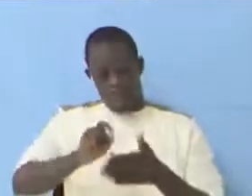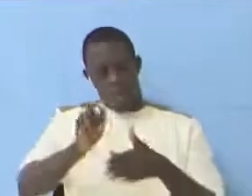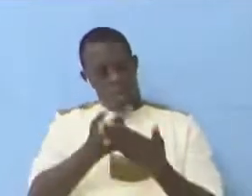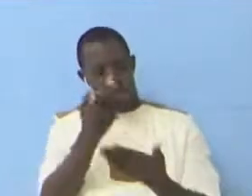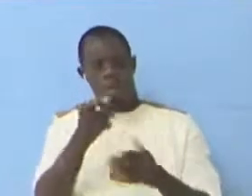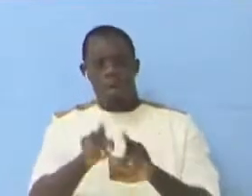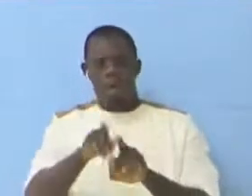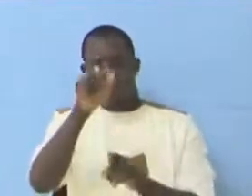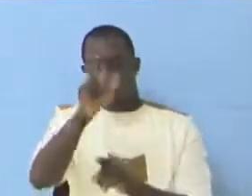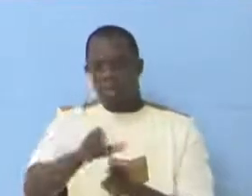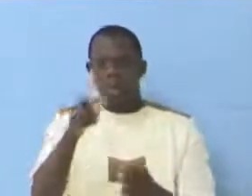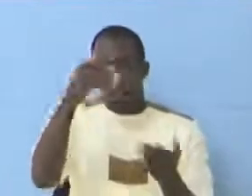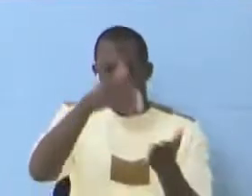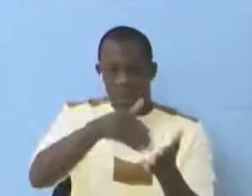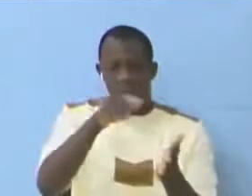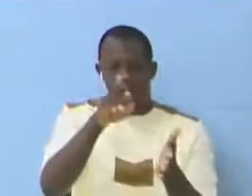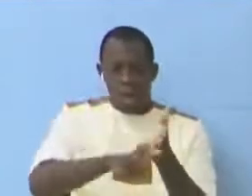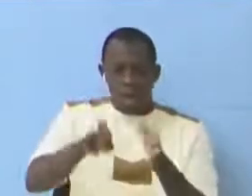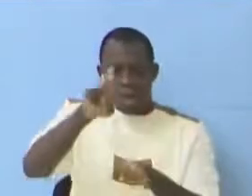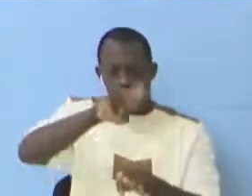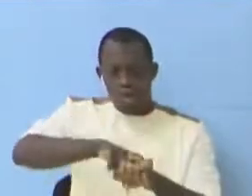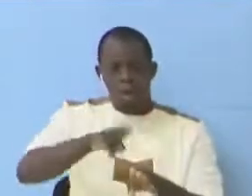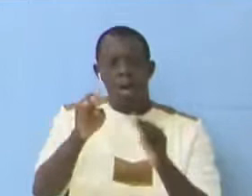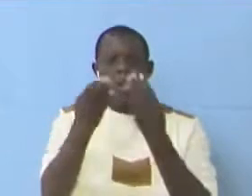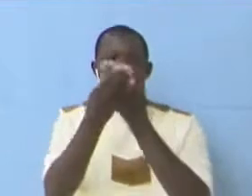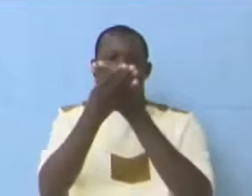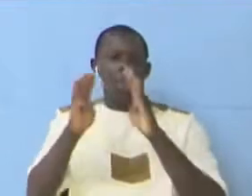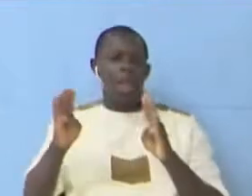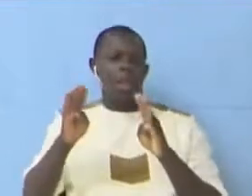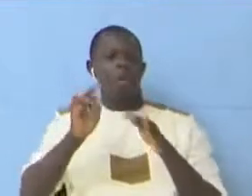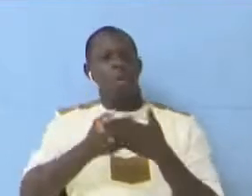either came to report bail, either or.